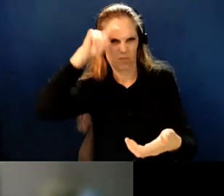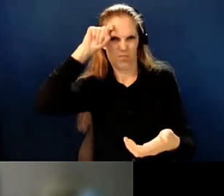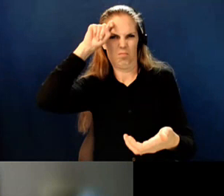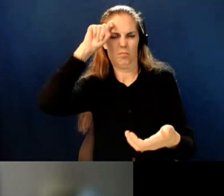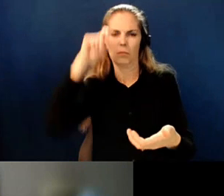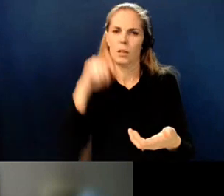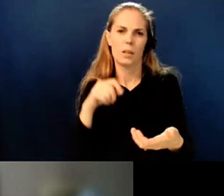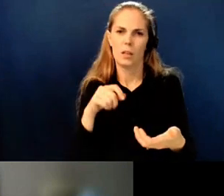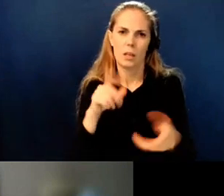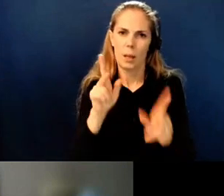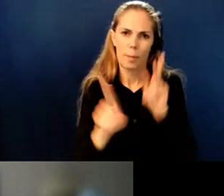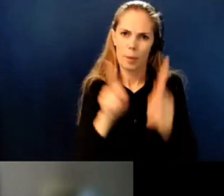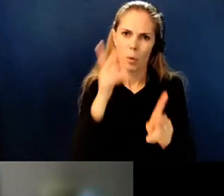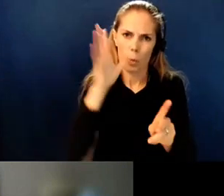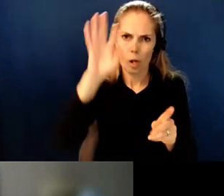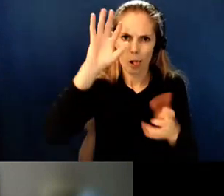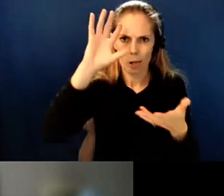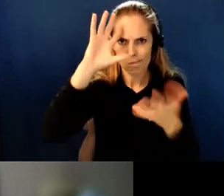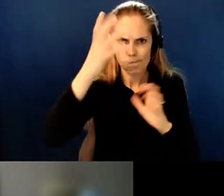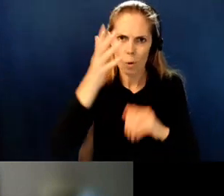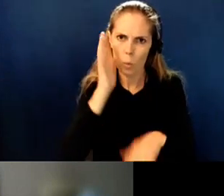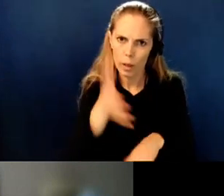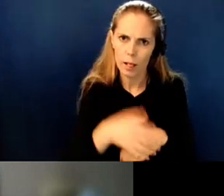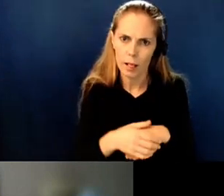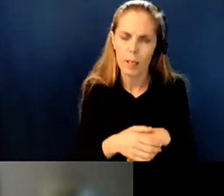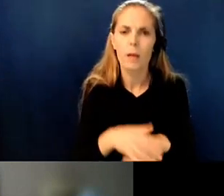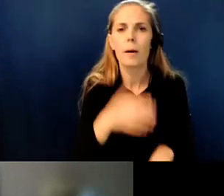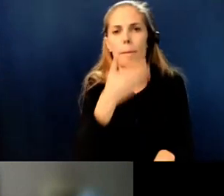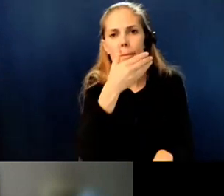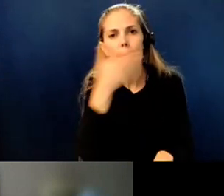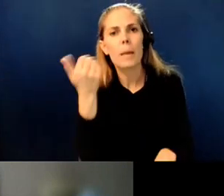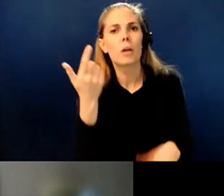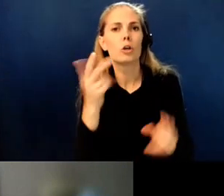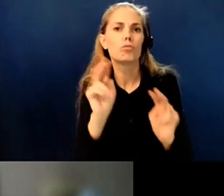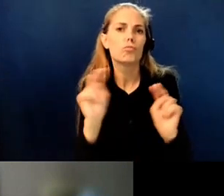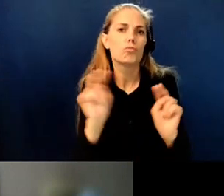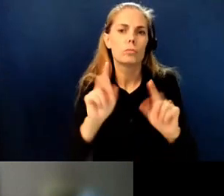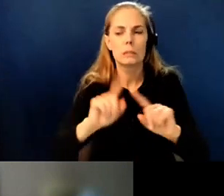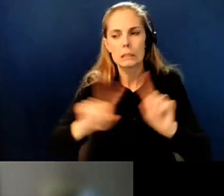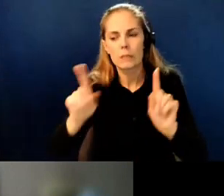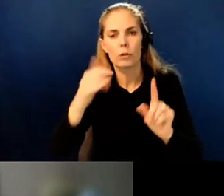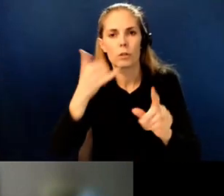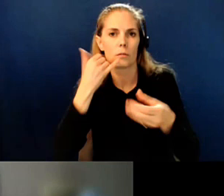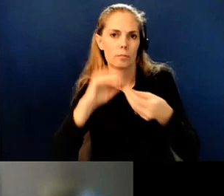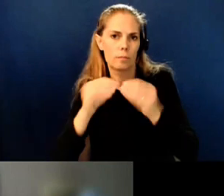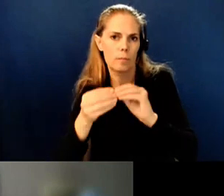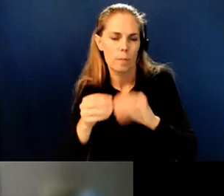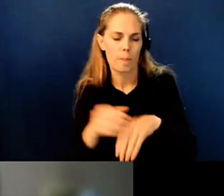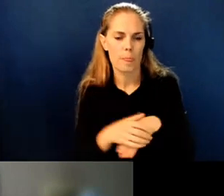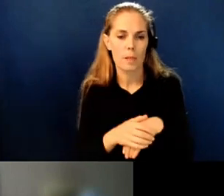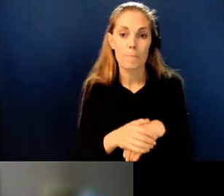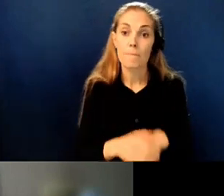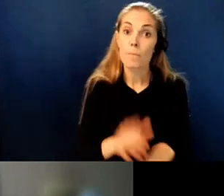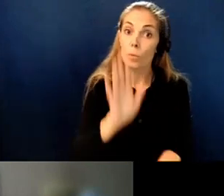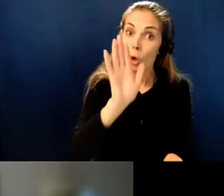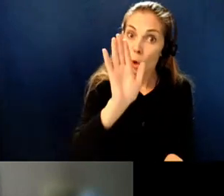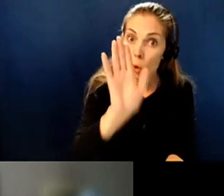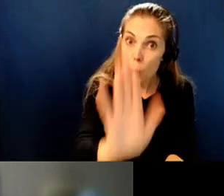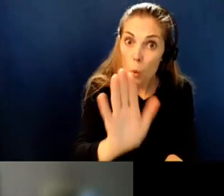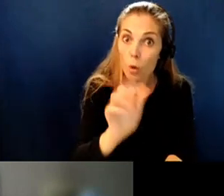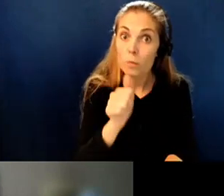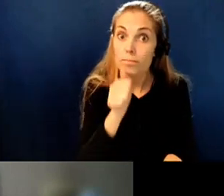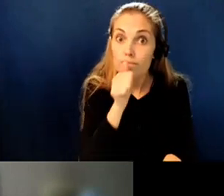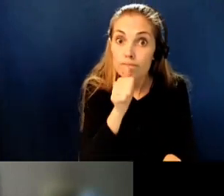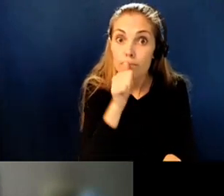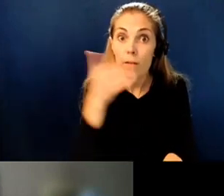handheld devices. Now, can we port your number, your landline number, to us and use that instead? Yes, most of the